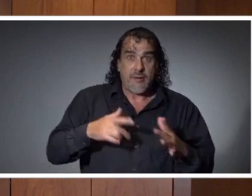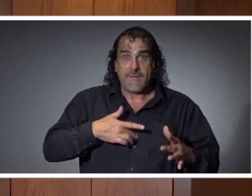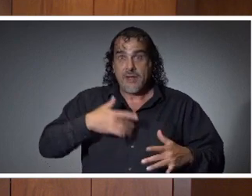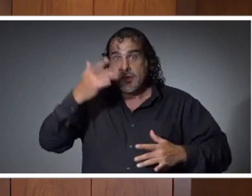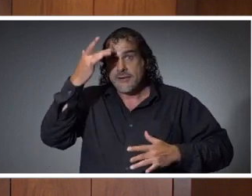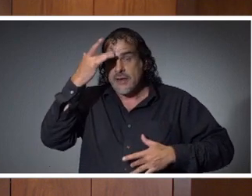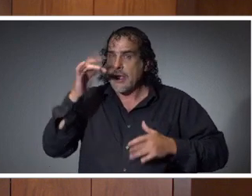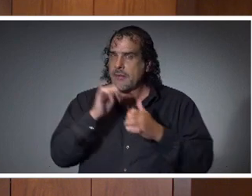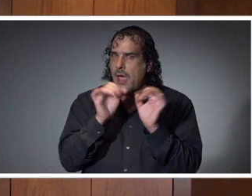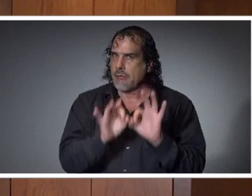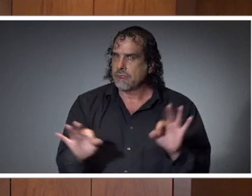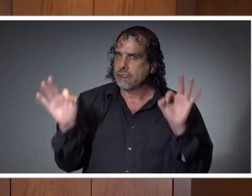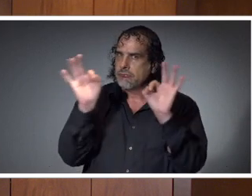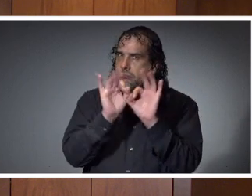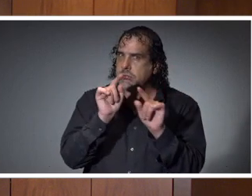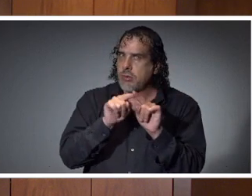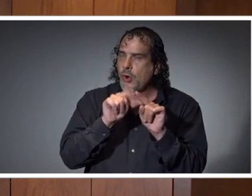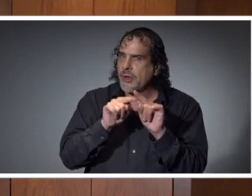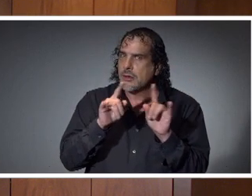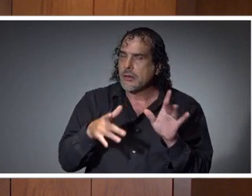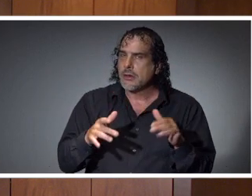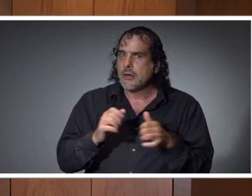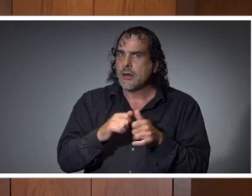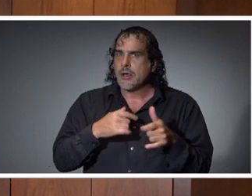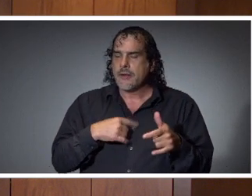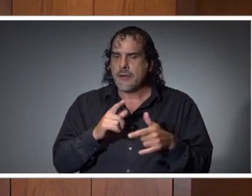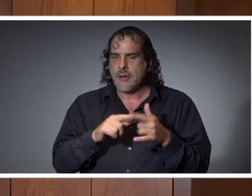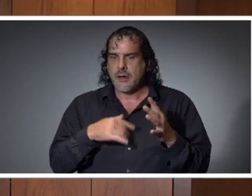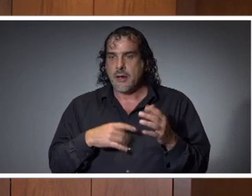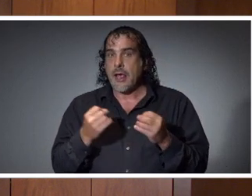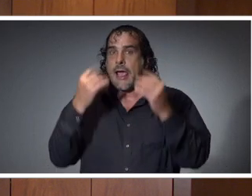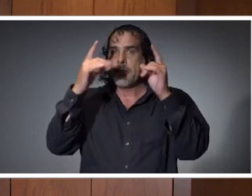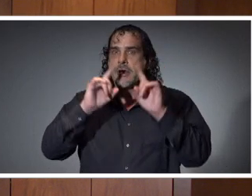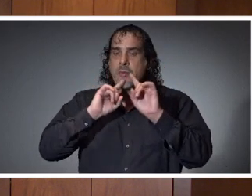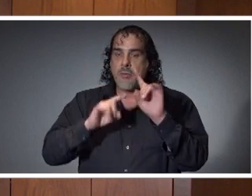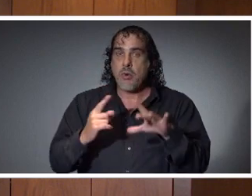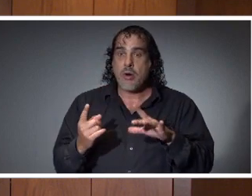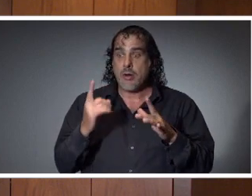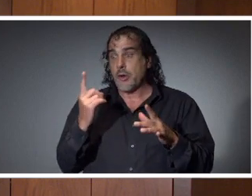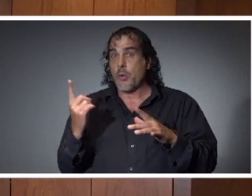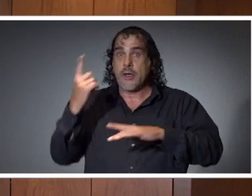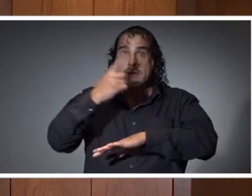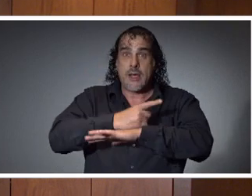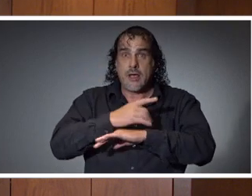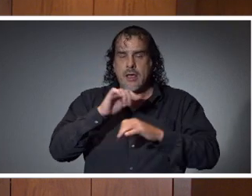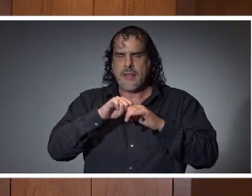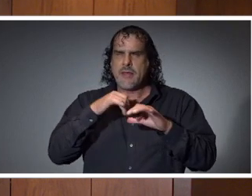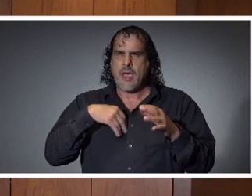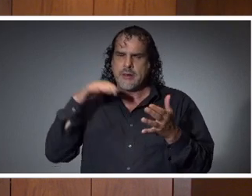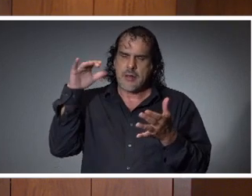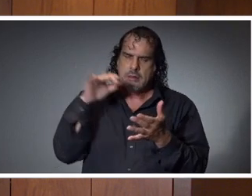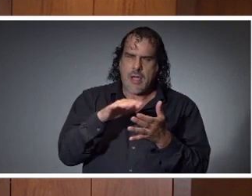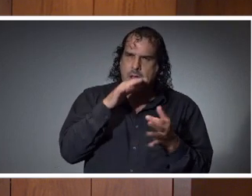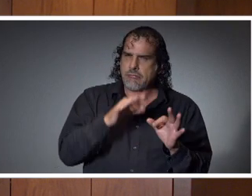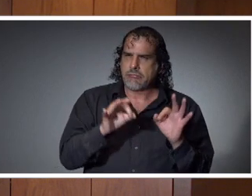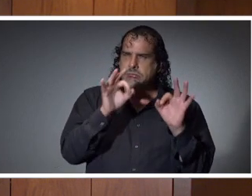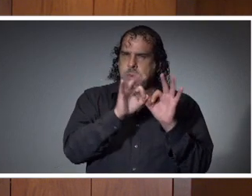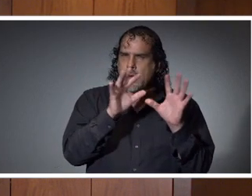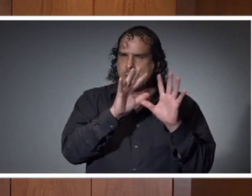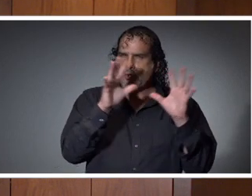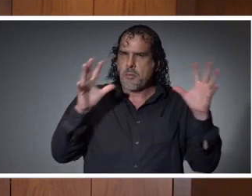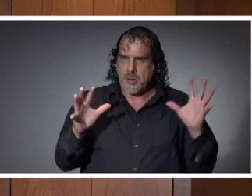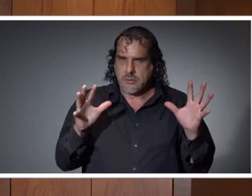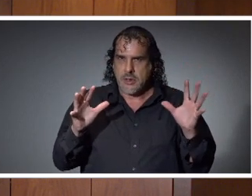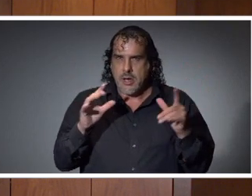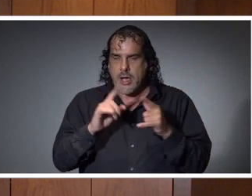repeatedly, the actual total number of cases reported in any one day is less of an important indicator than